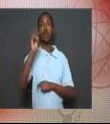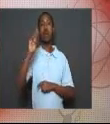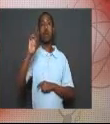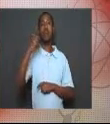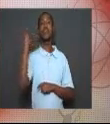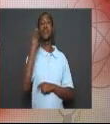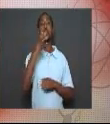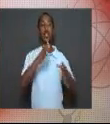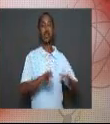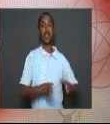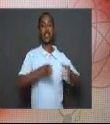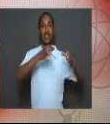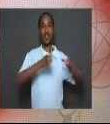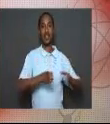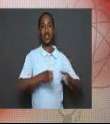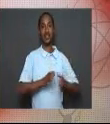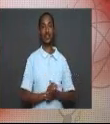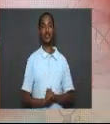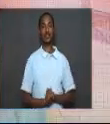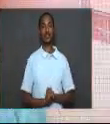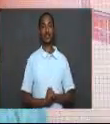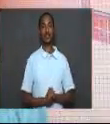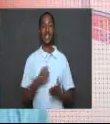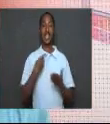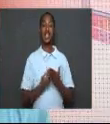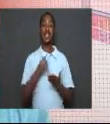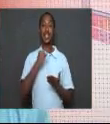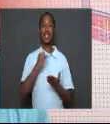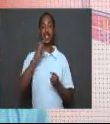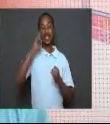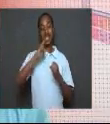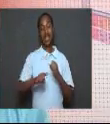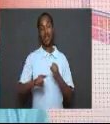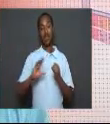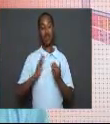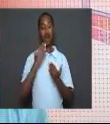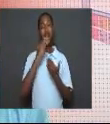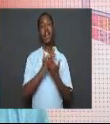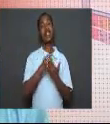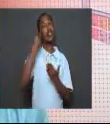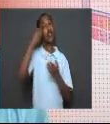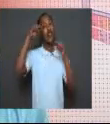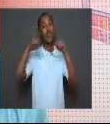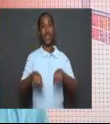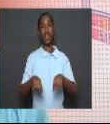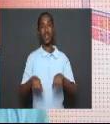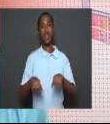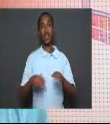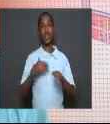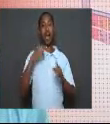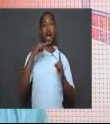ore using a blast furnace. This brings us to the end of our lesson